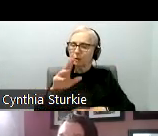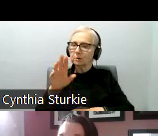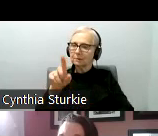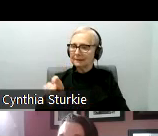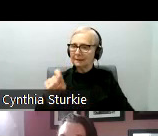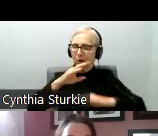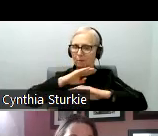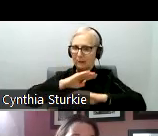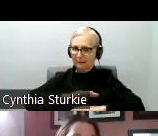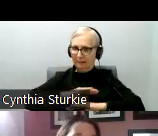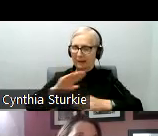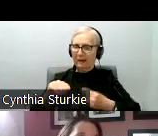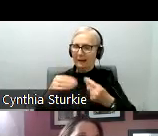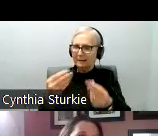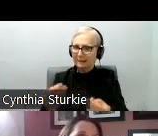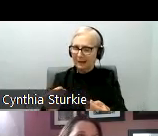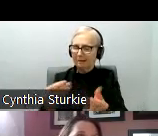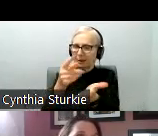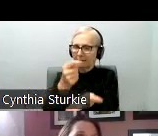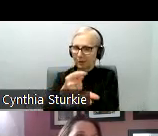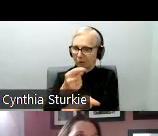they're receiving treatment.